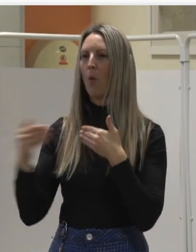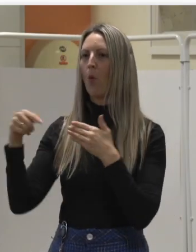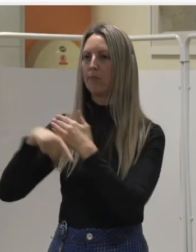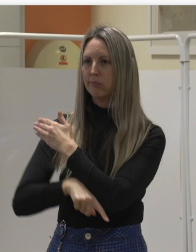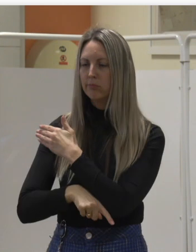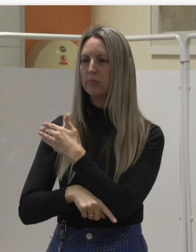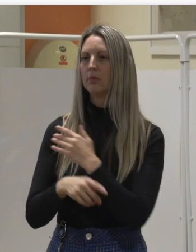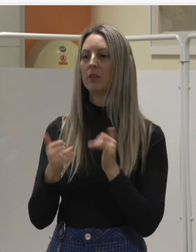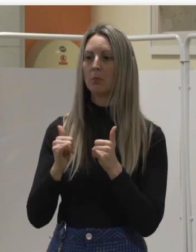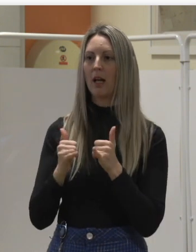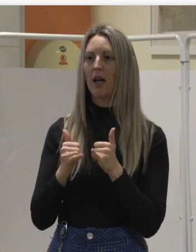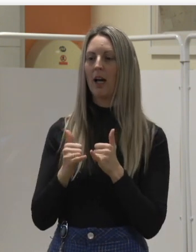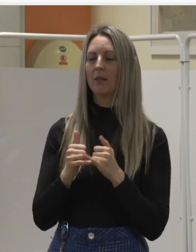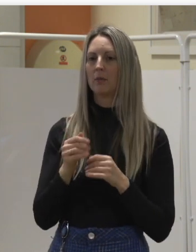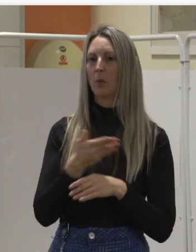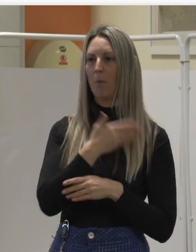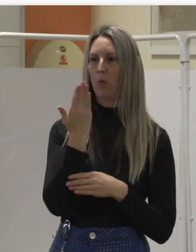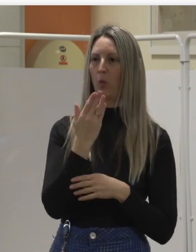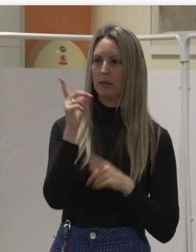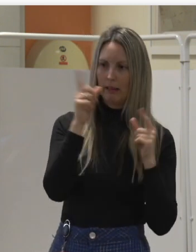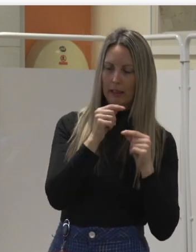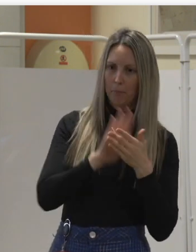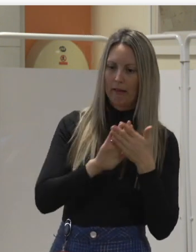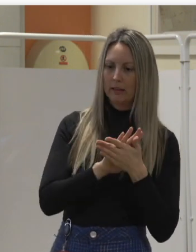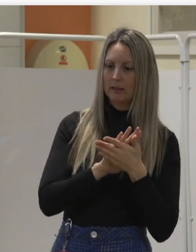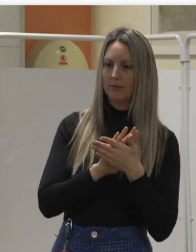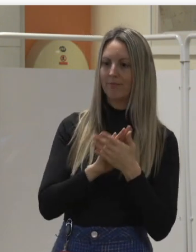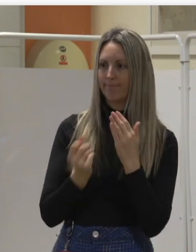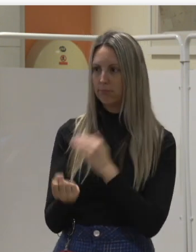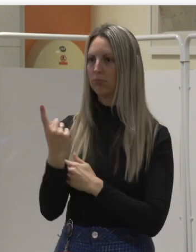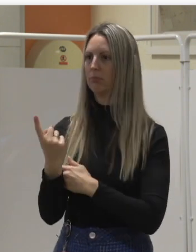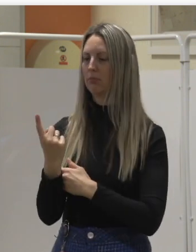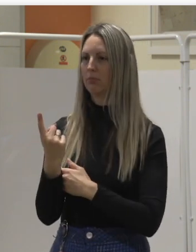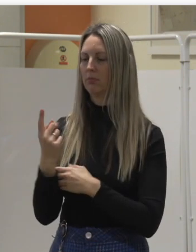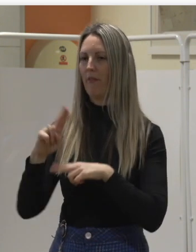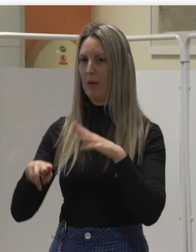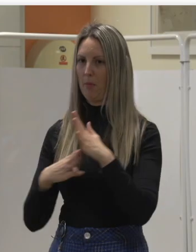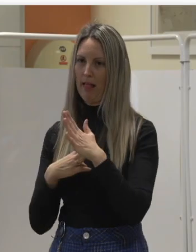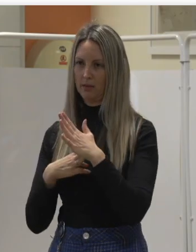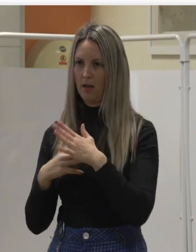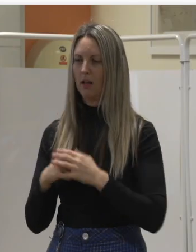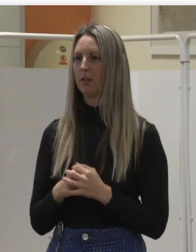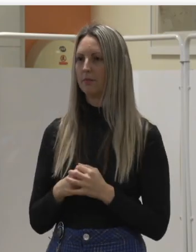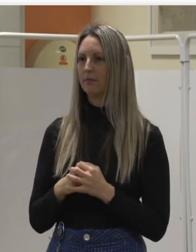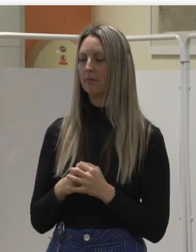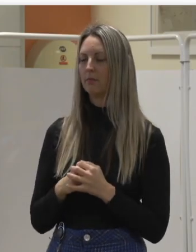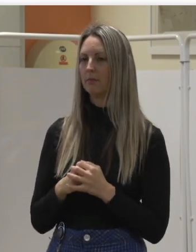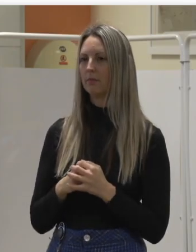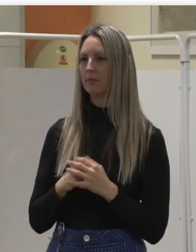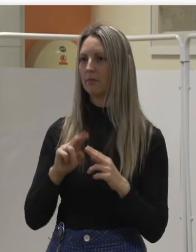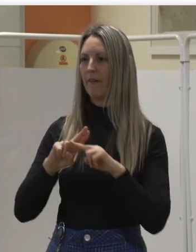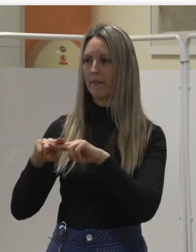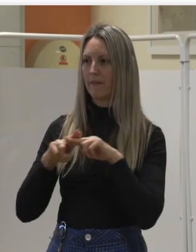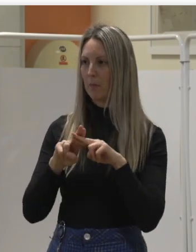the triggers. And family history. So why family history? So there are